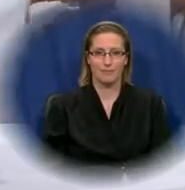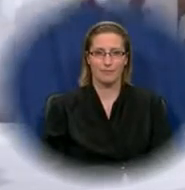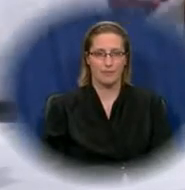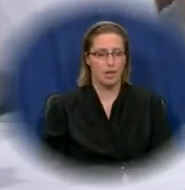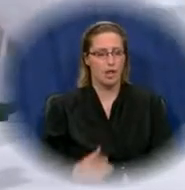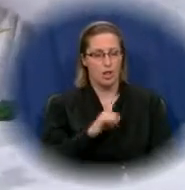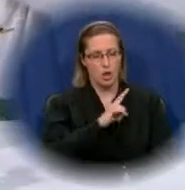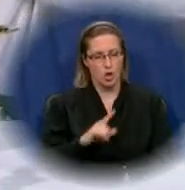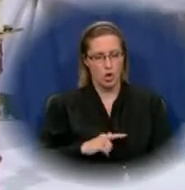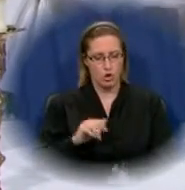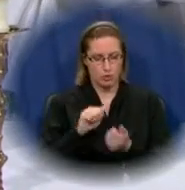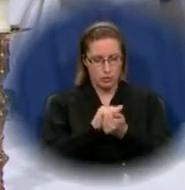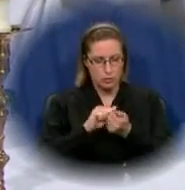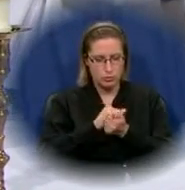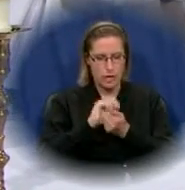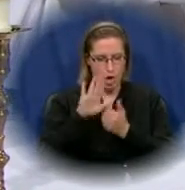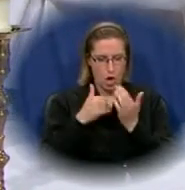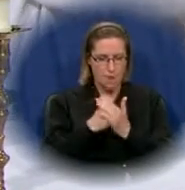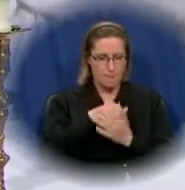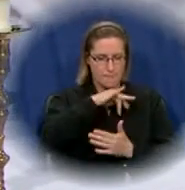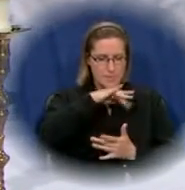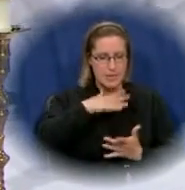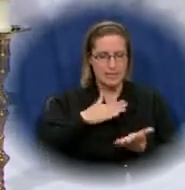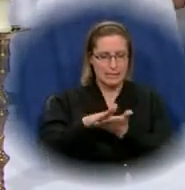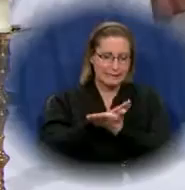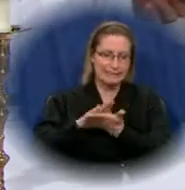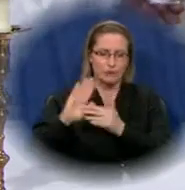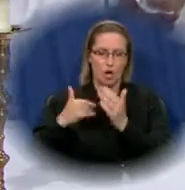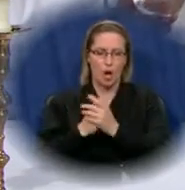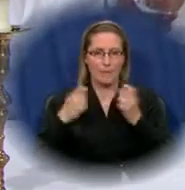Lord, wash away my iniquities and cleanse me from my sins.